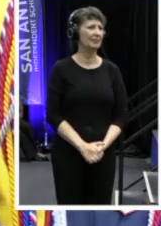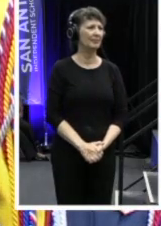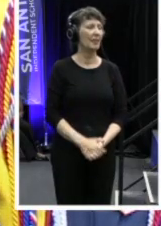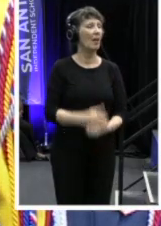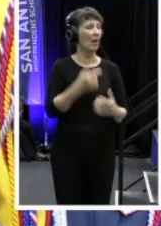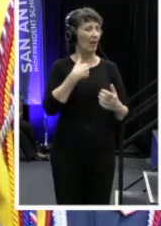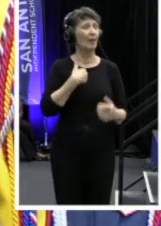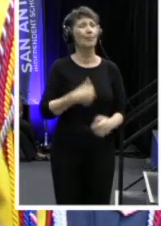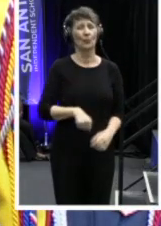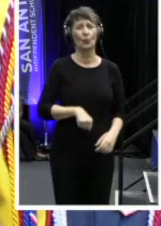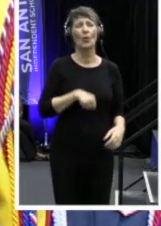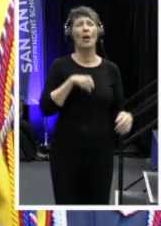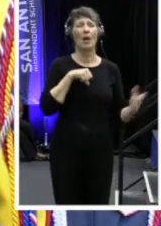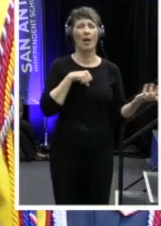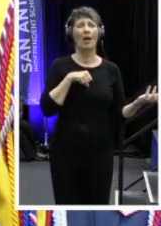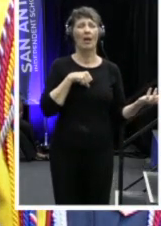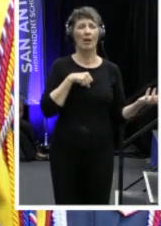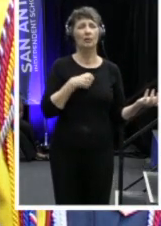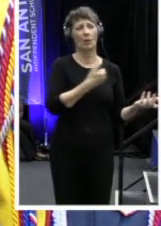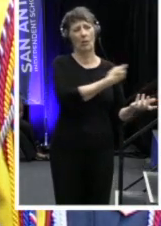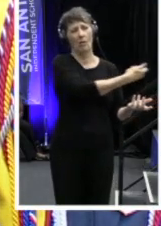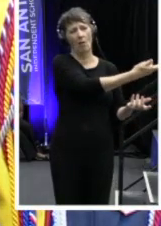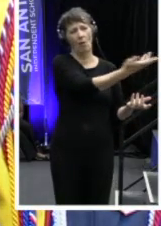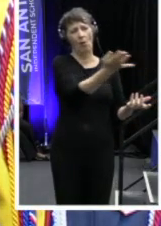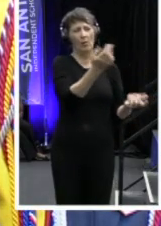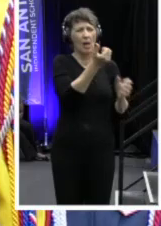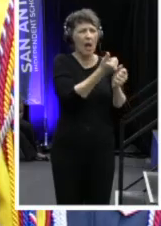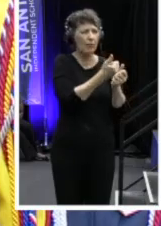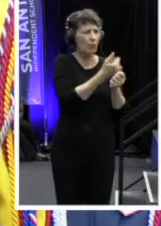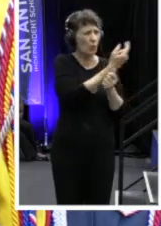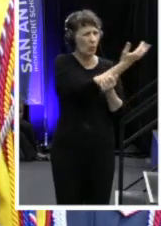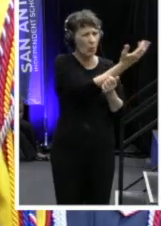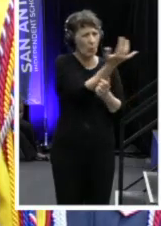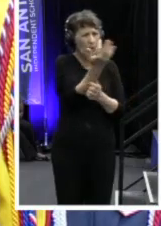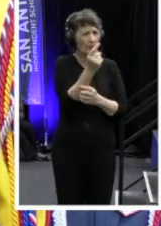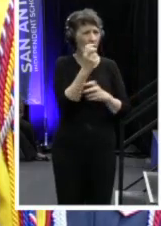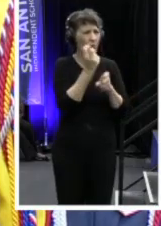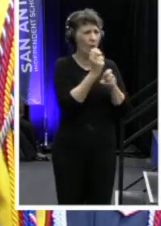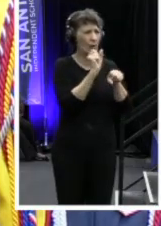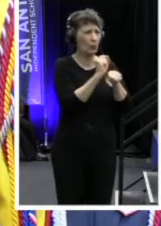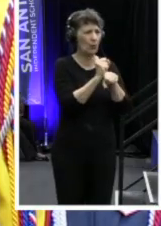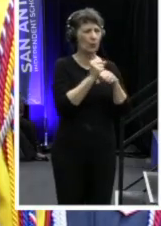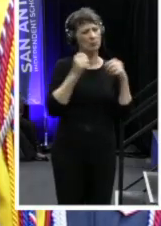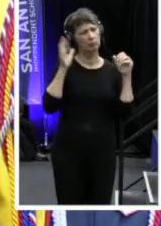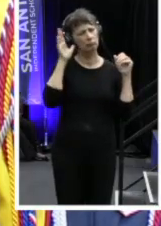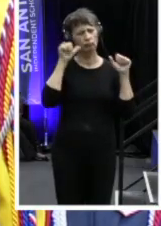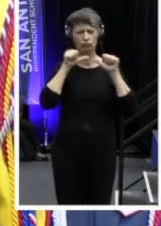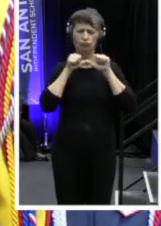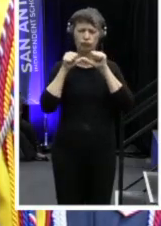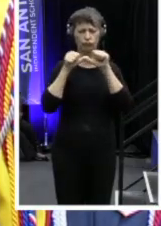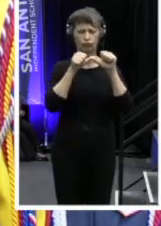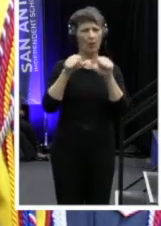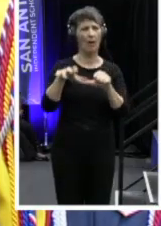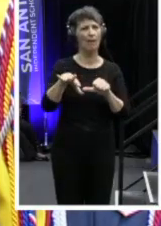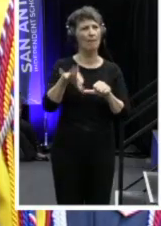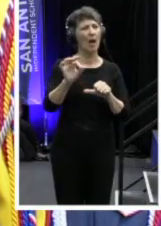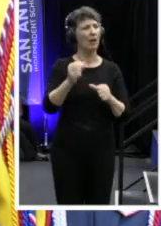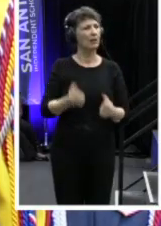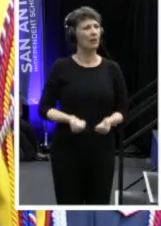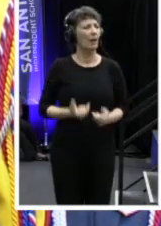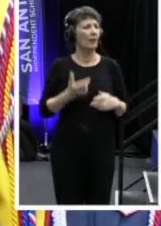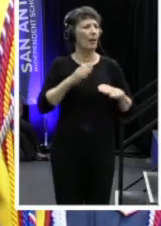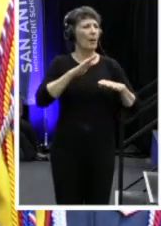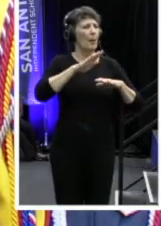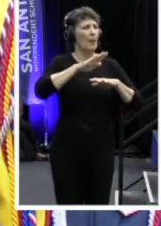I am proud of every member of our class for their hard work. Charge forward in pursuing a life of fulfillment and